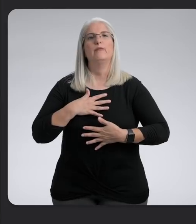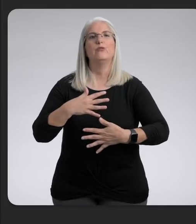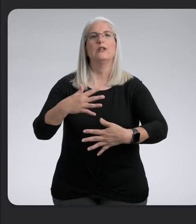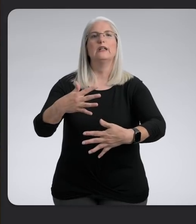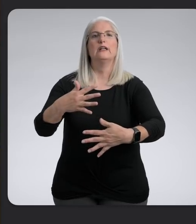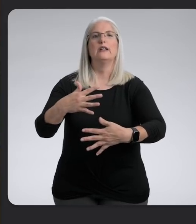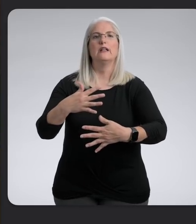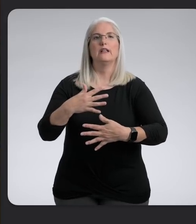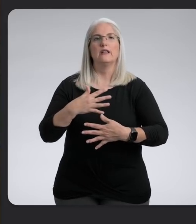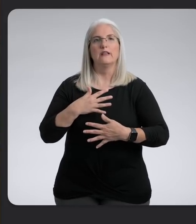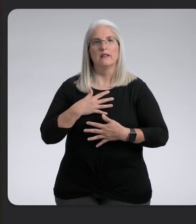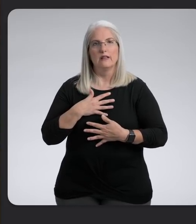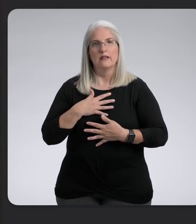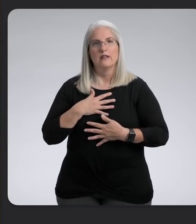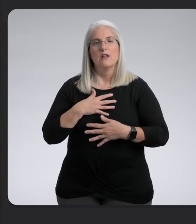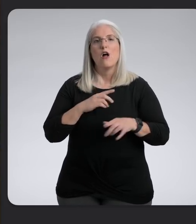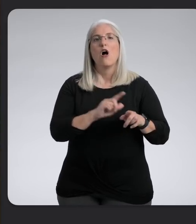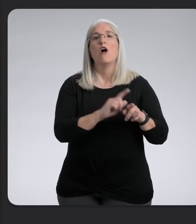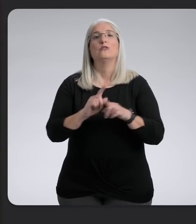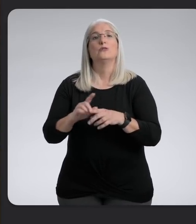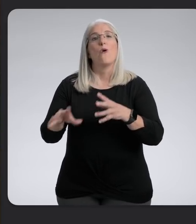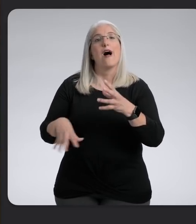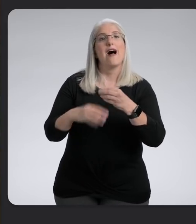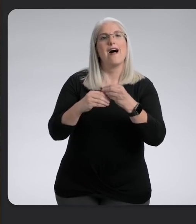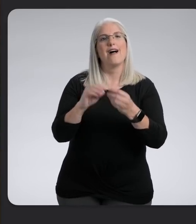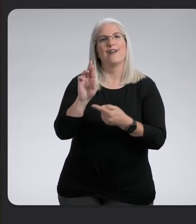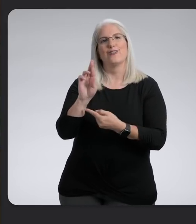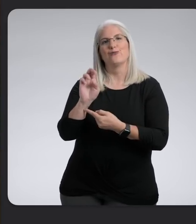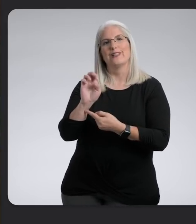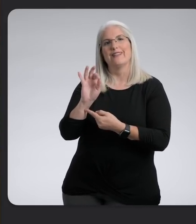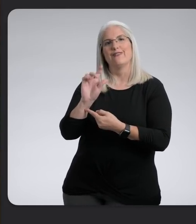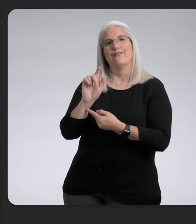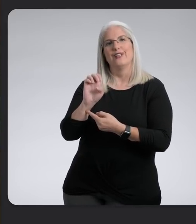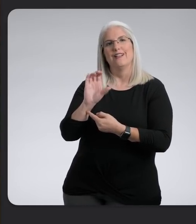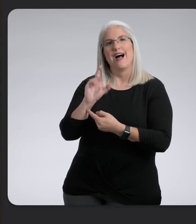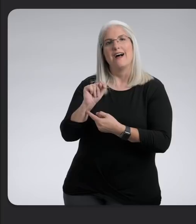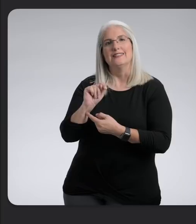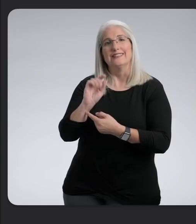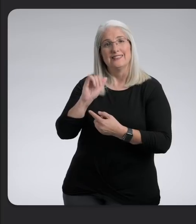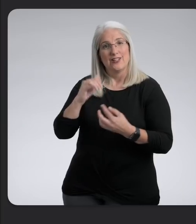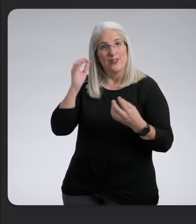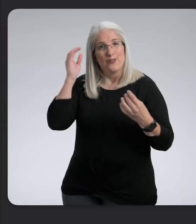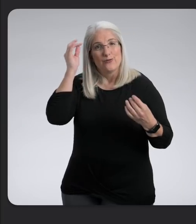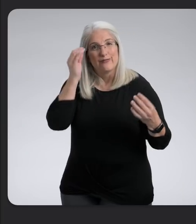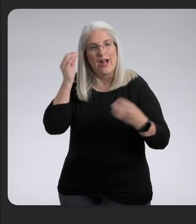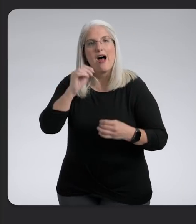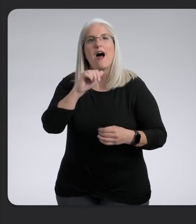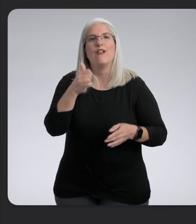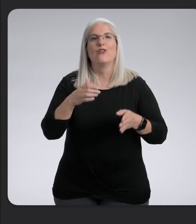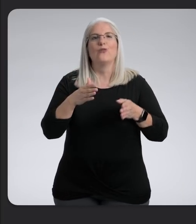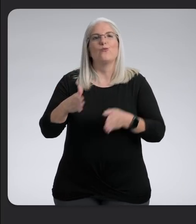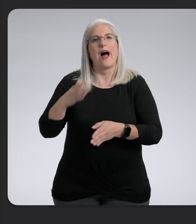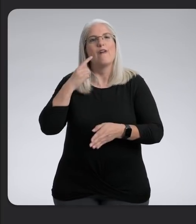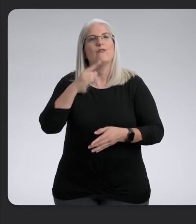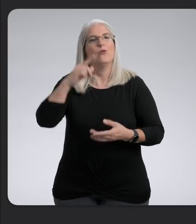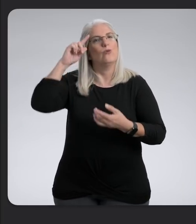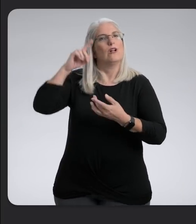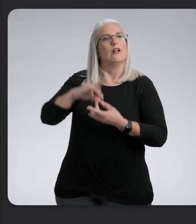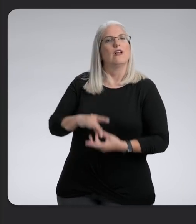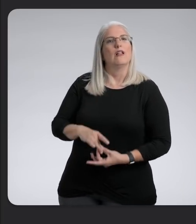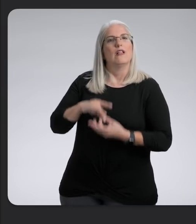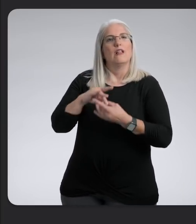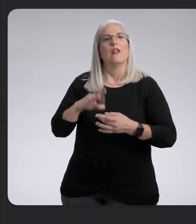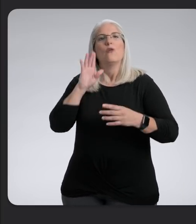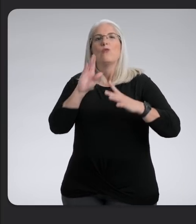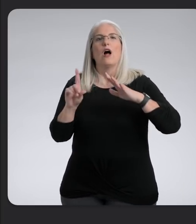We're also introducing Reflect, a new way for you to be more mindful. For example, a reflection could be, think about something you love to do and why